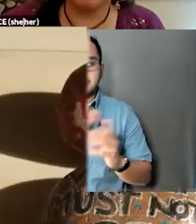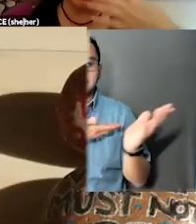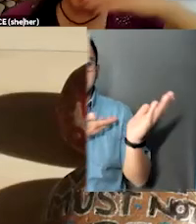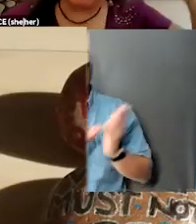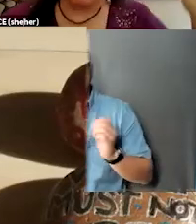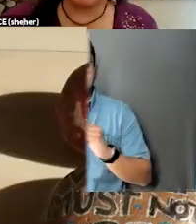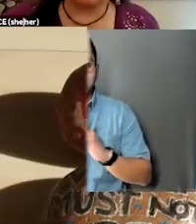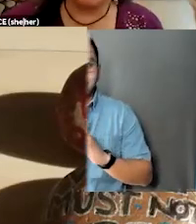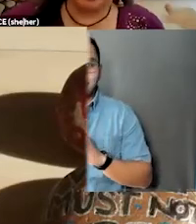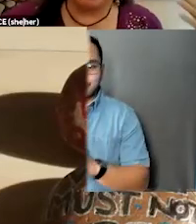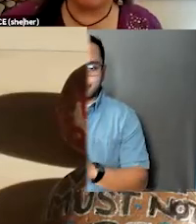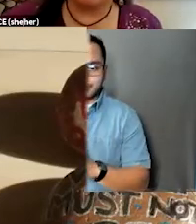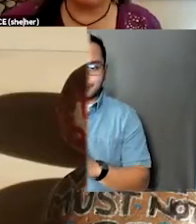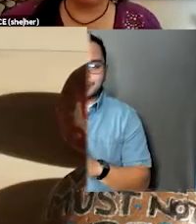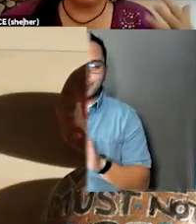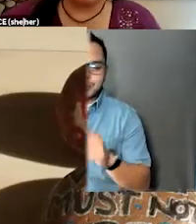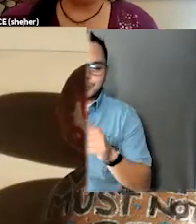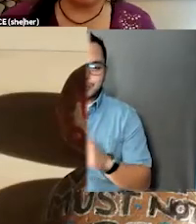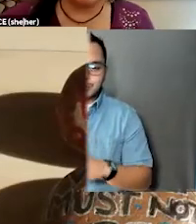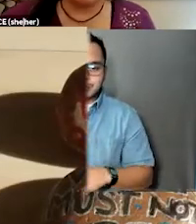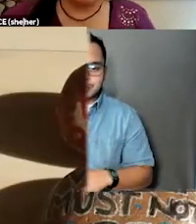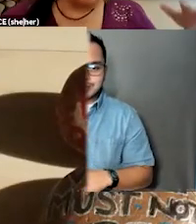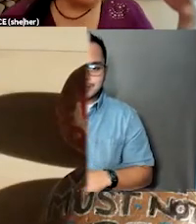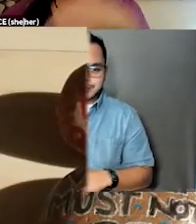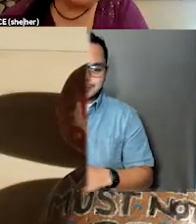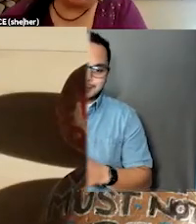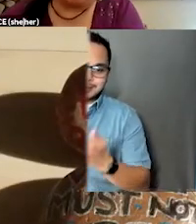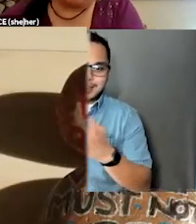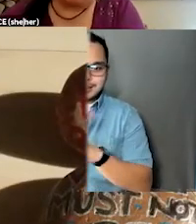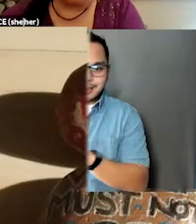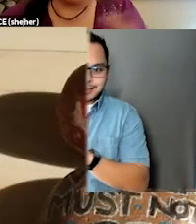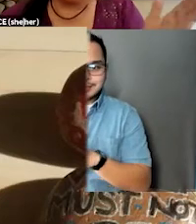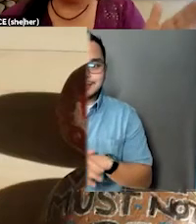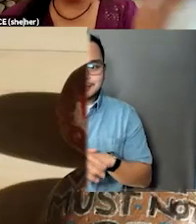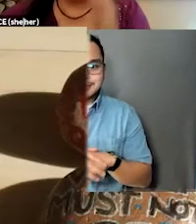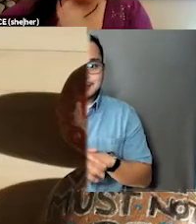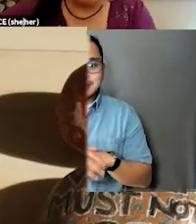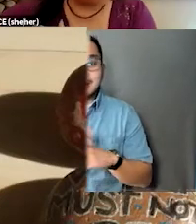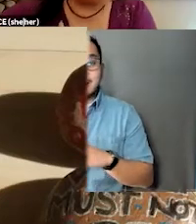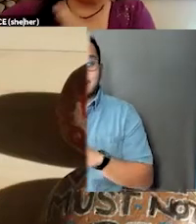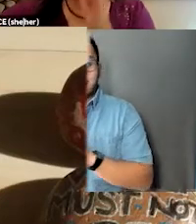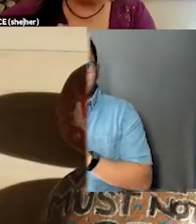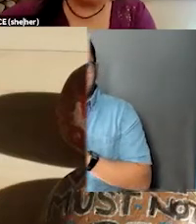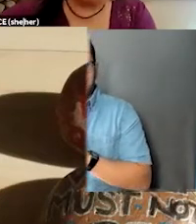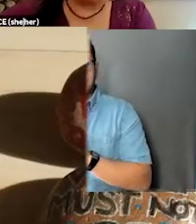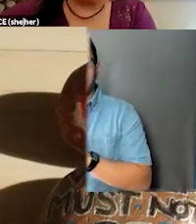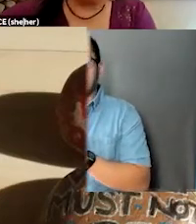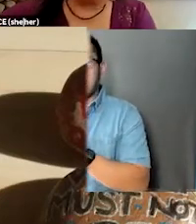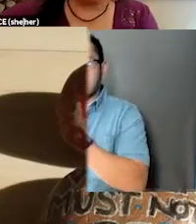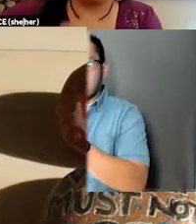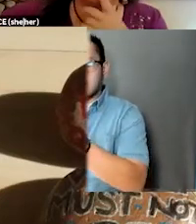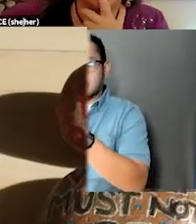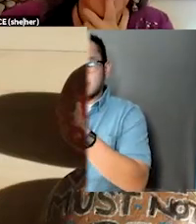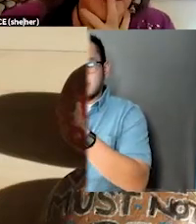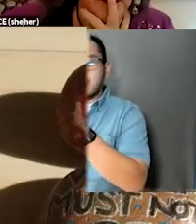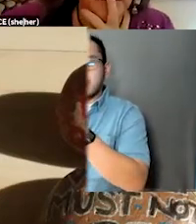her because she went to Yosemite that night after we did the project. So she had to carry it with her. And on the right are 5 rocks